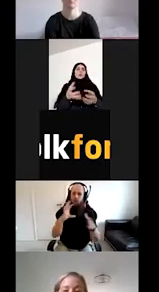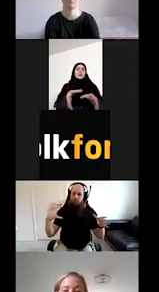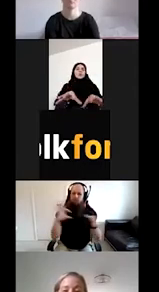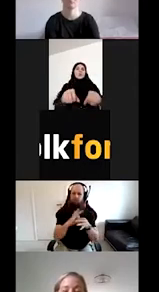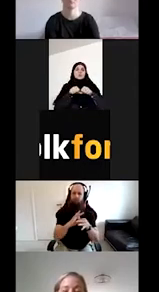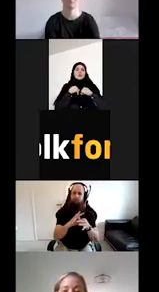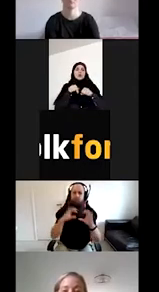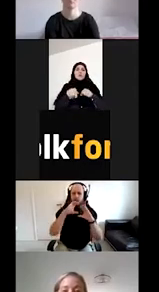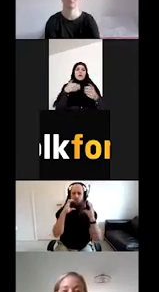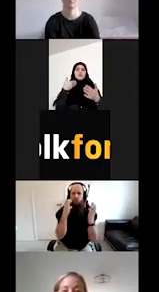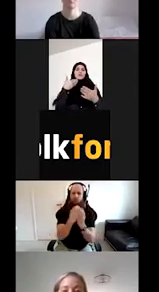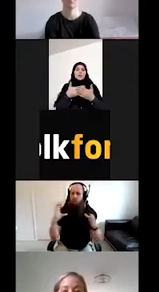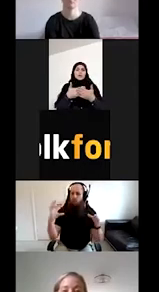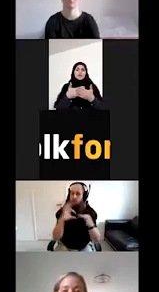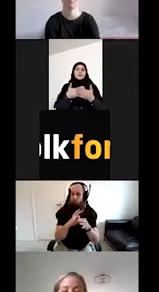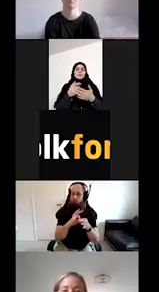theory,